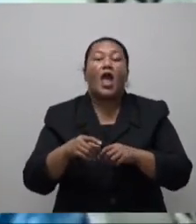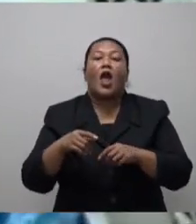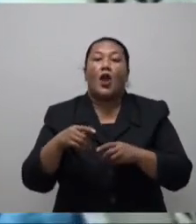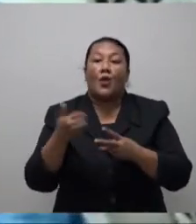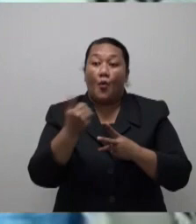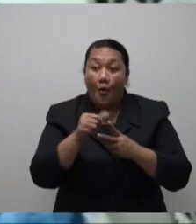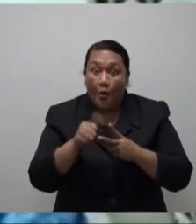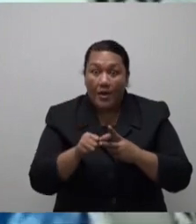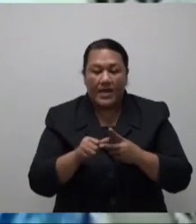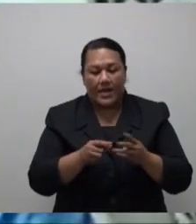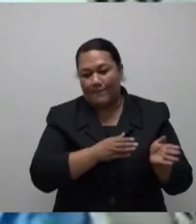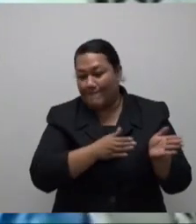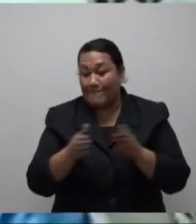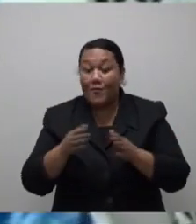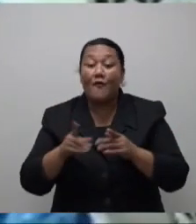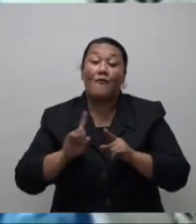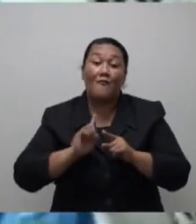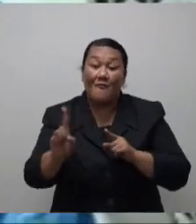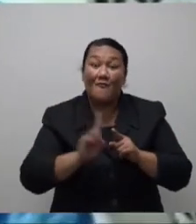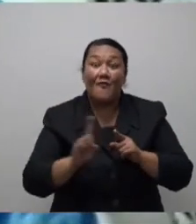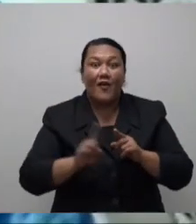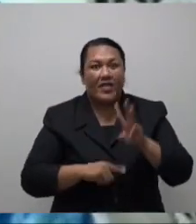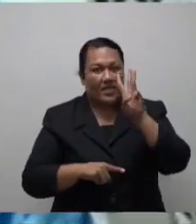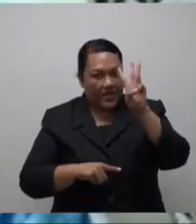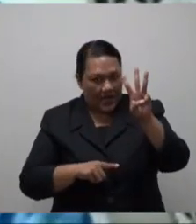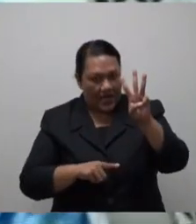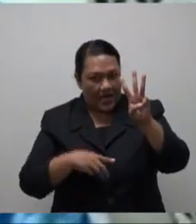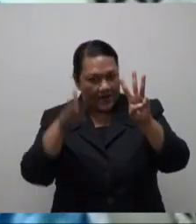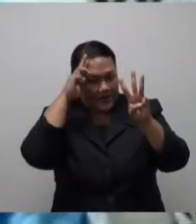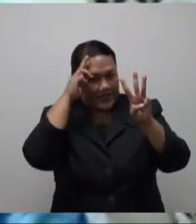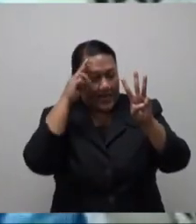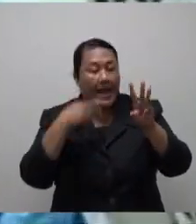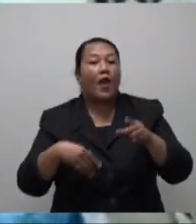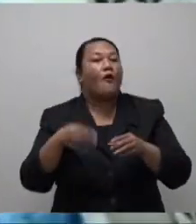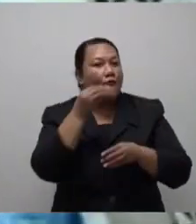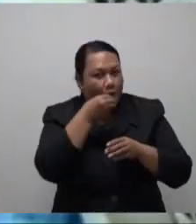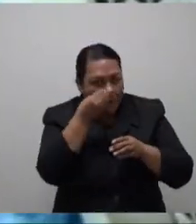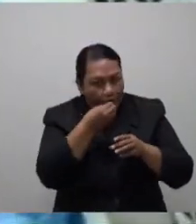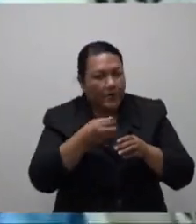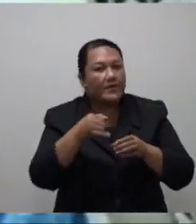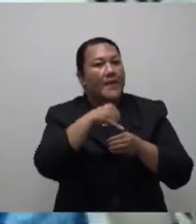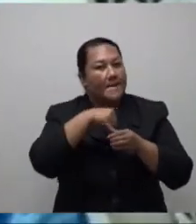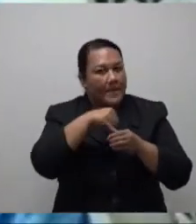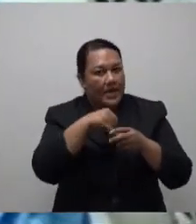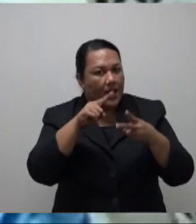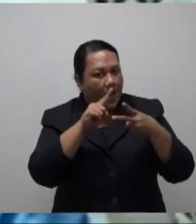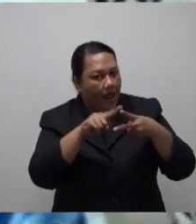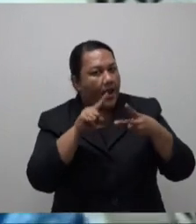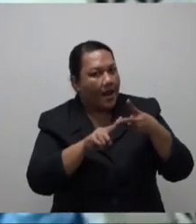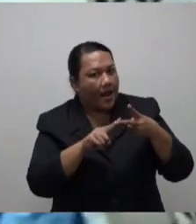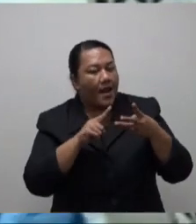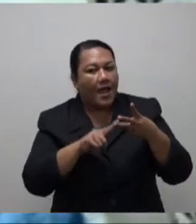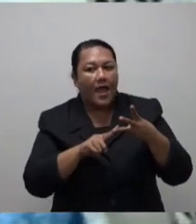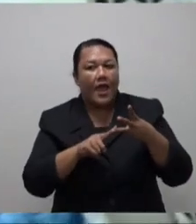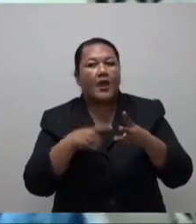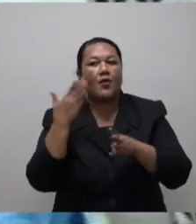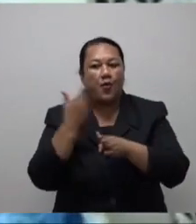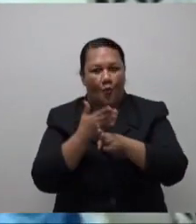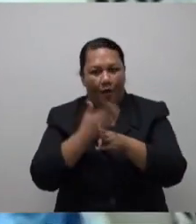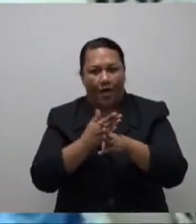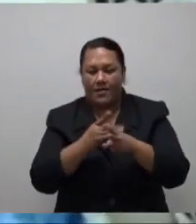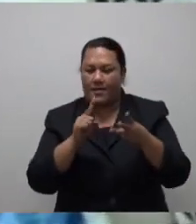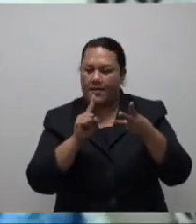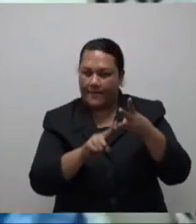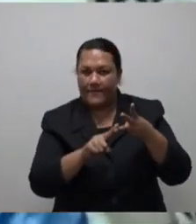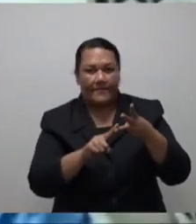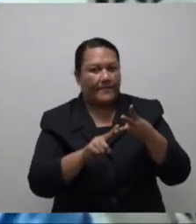reasons: food, health, or medical reasons, and for essential work. When you are